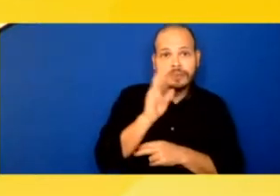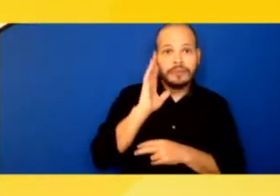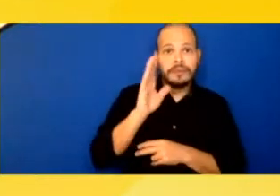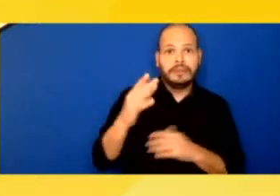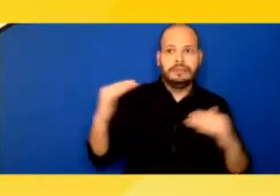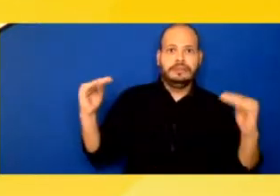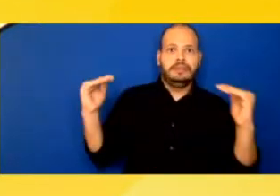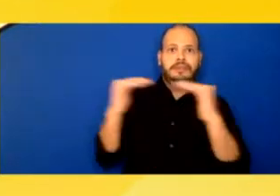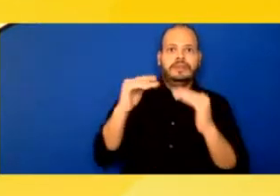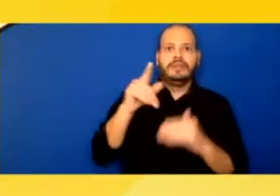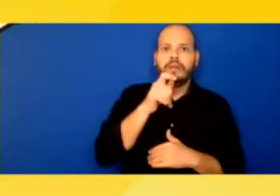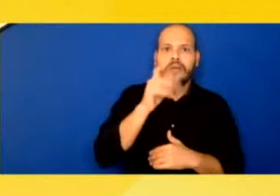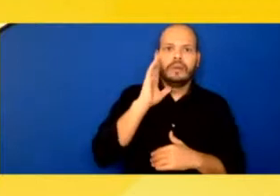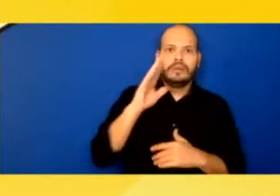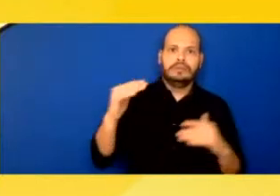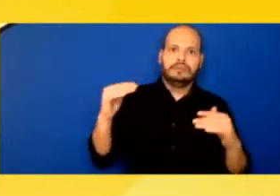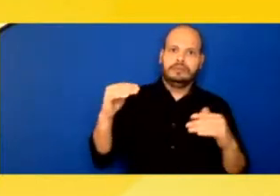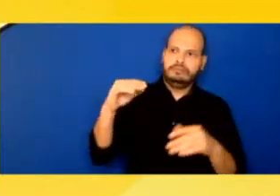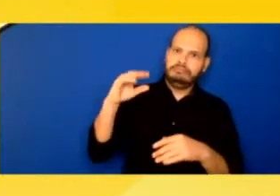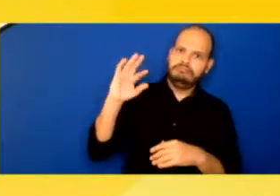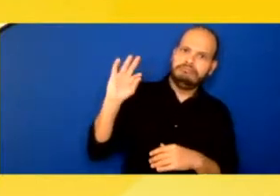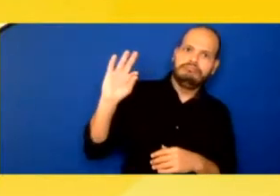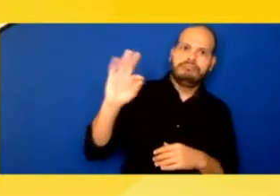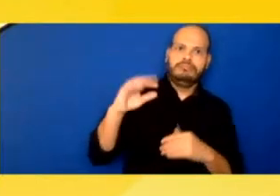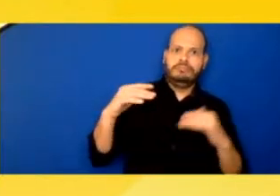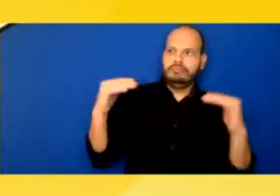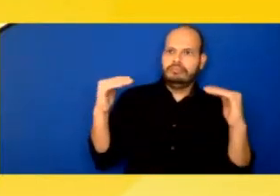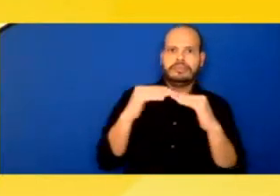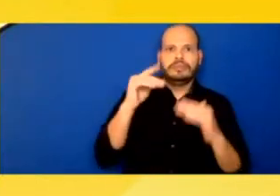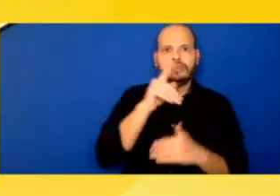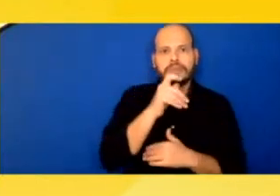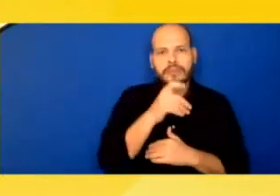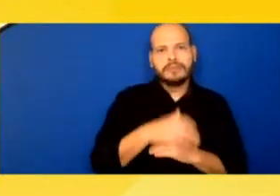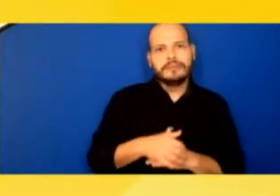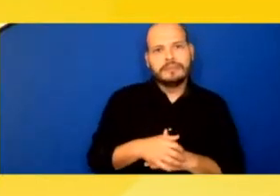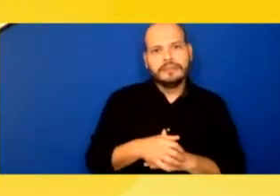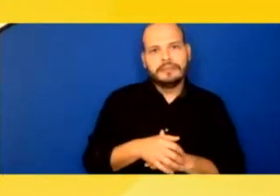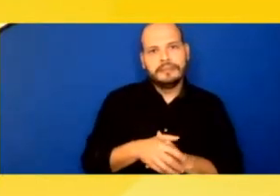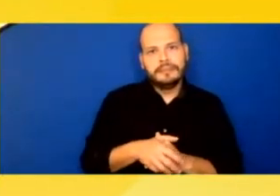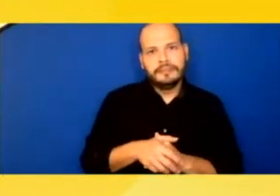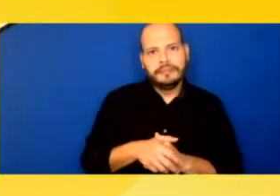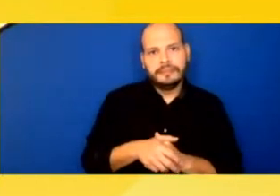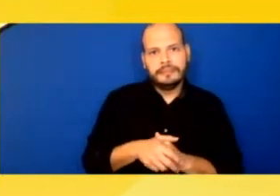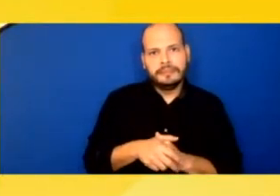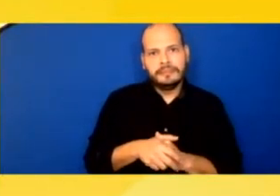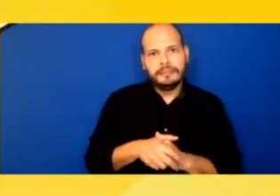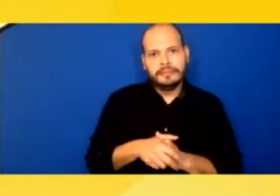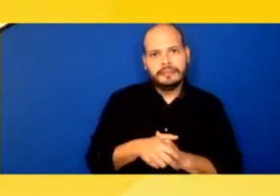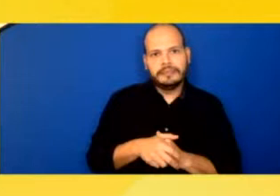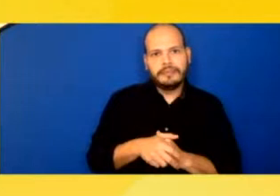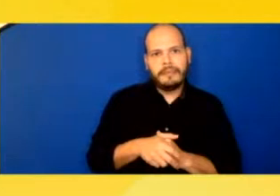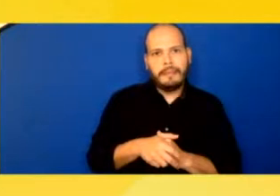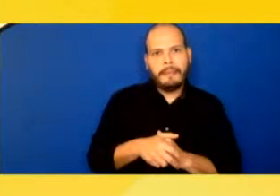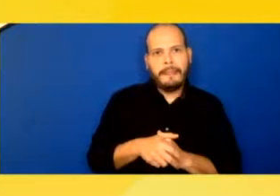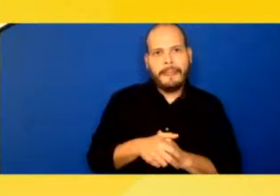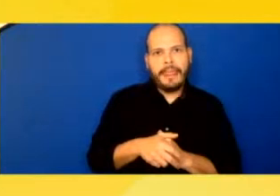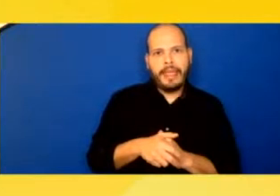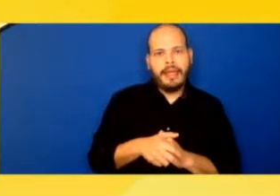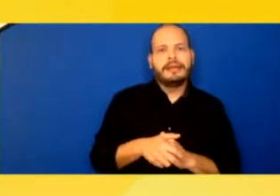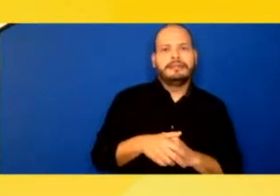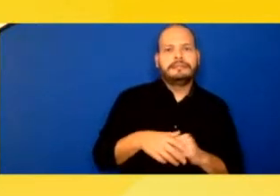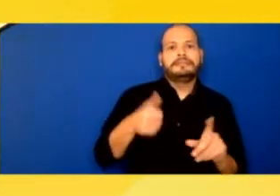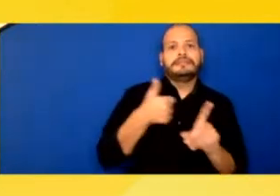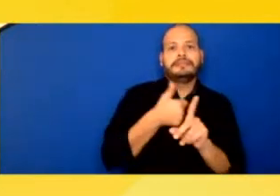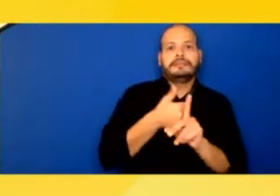by God to bring good news to the poor, to proclaim liberty mm-hmm. to all who suffer. He proclaims, I have come so that you may have life and have it